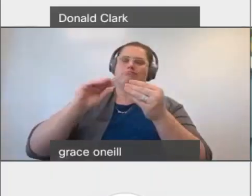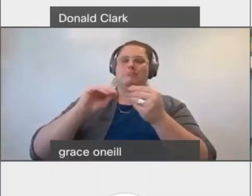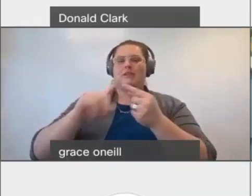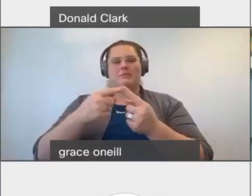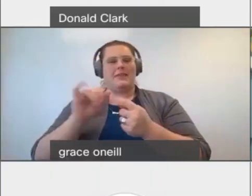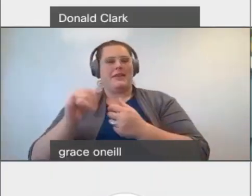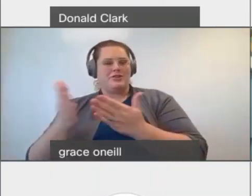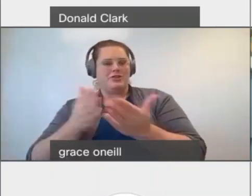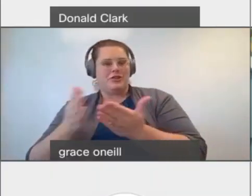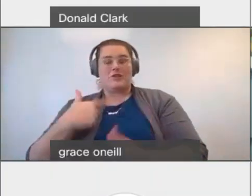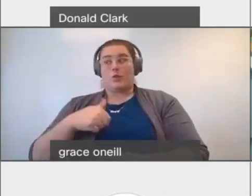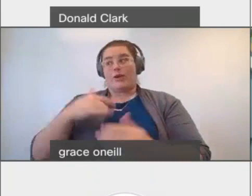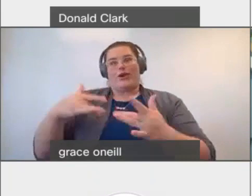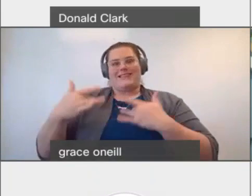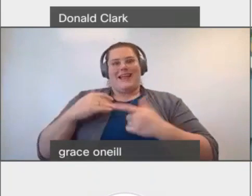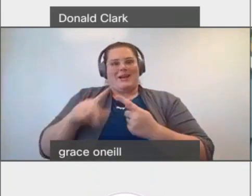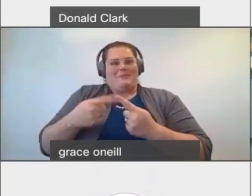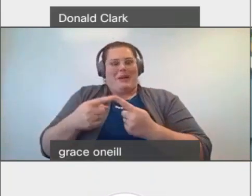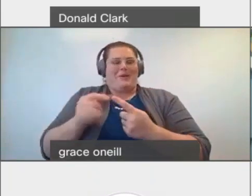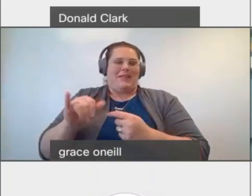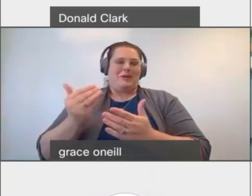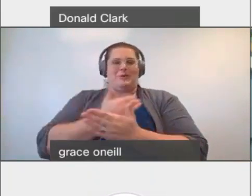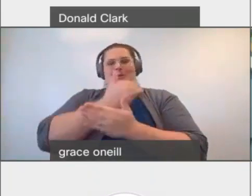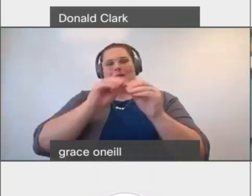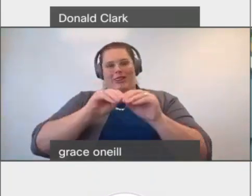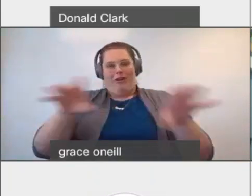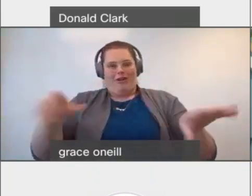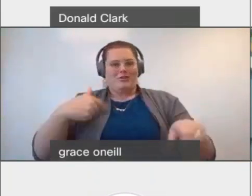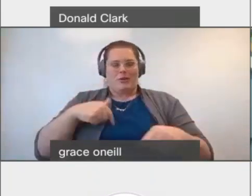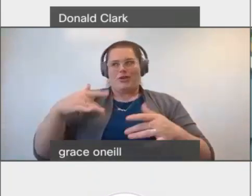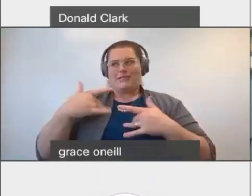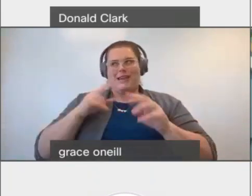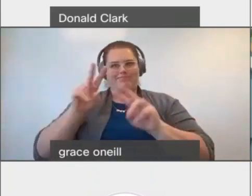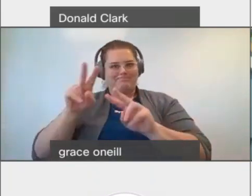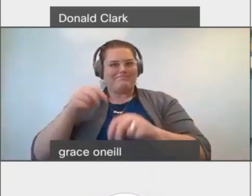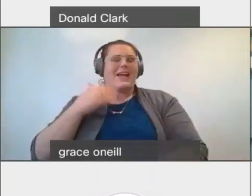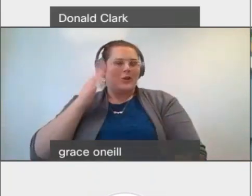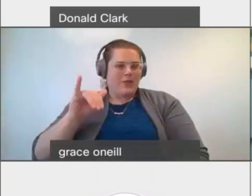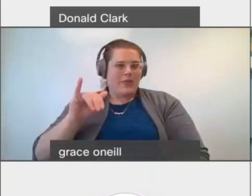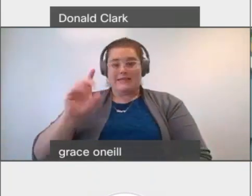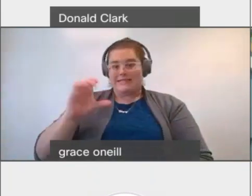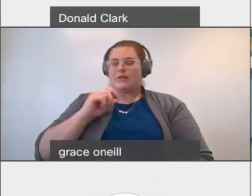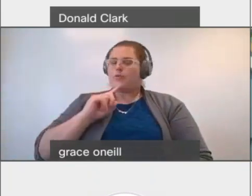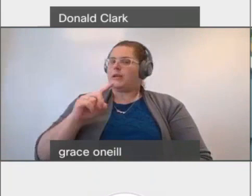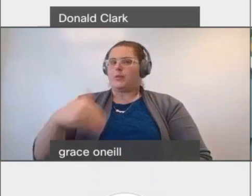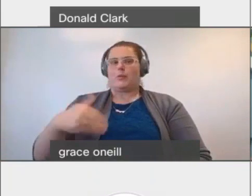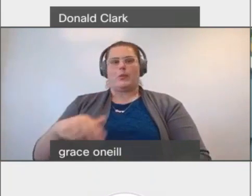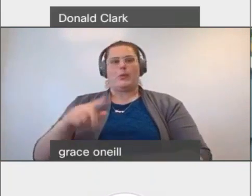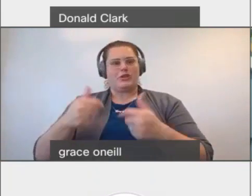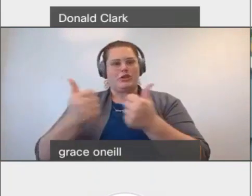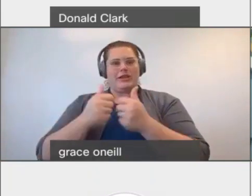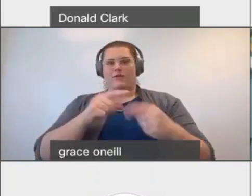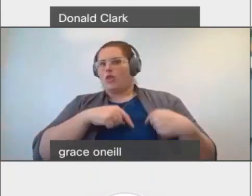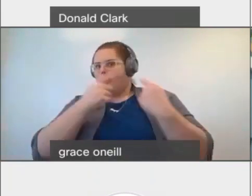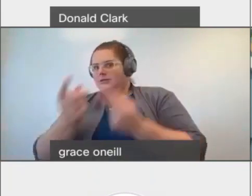launch. And, I know that it's been an issue for years here in the district, the issue of the high